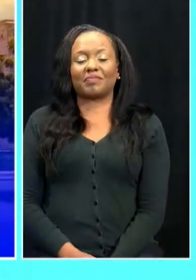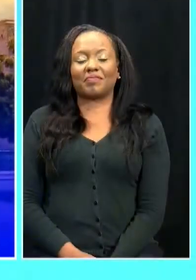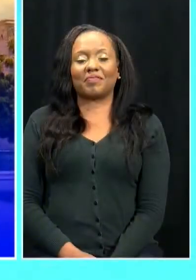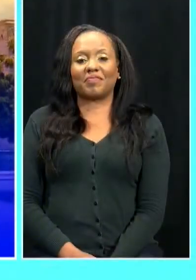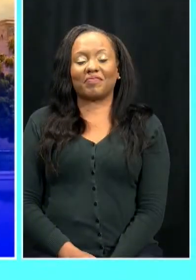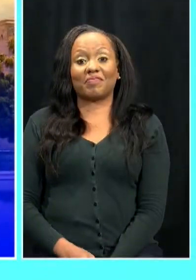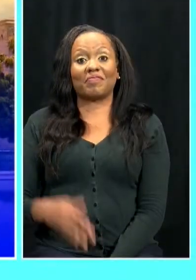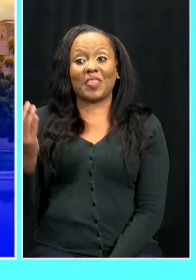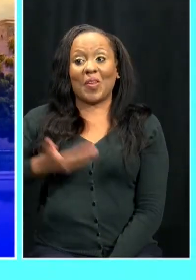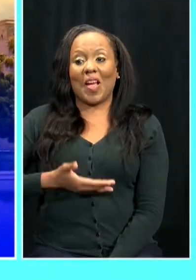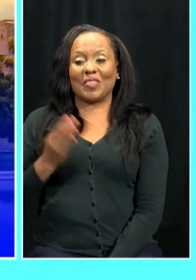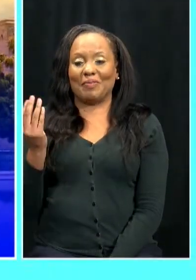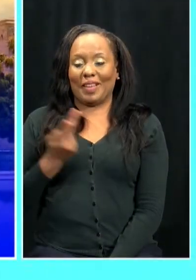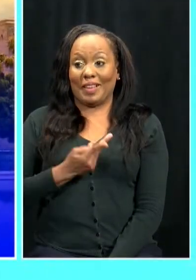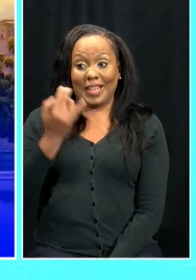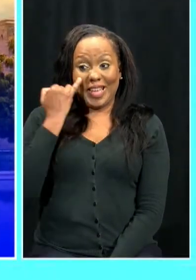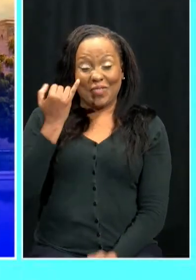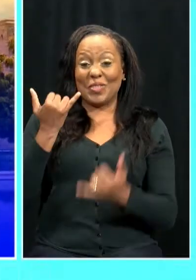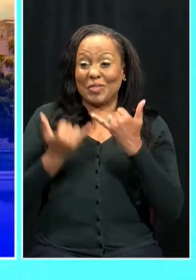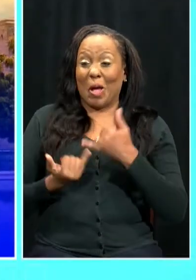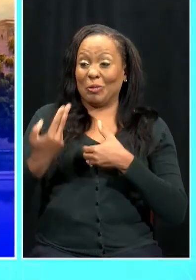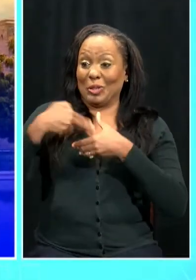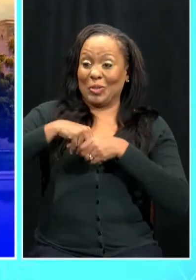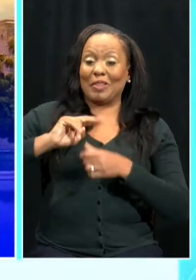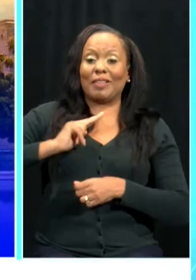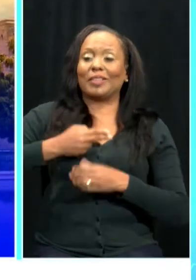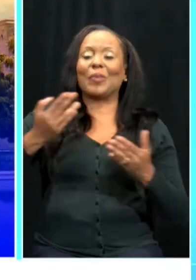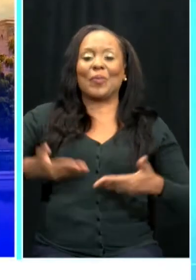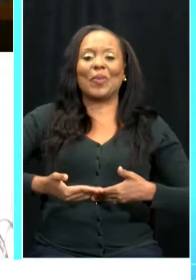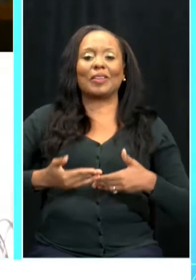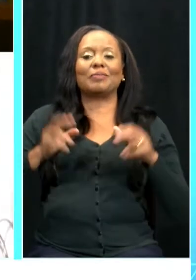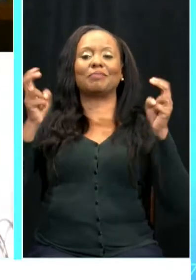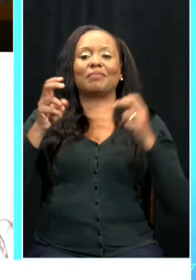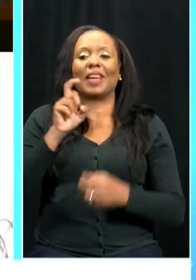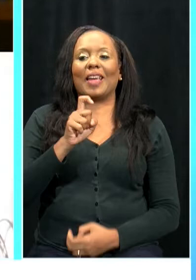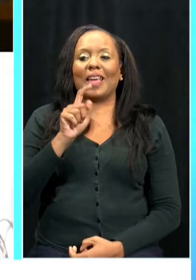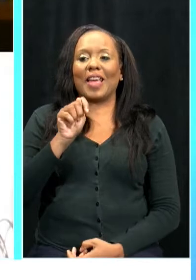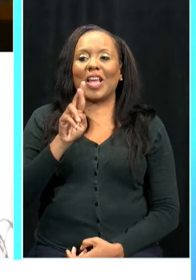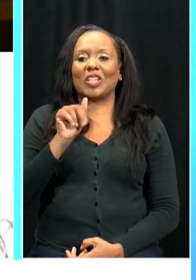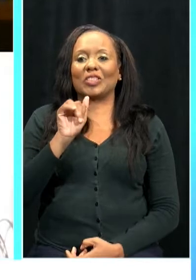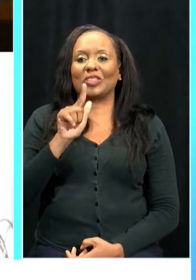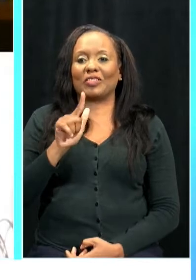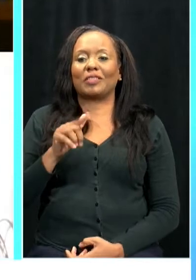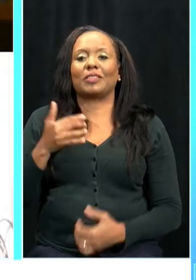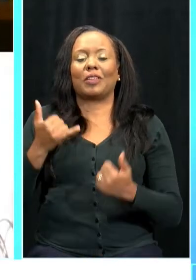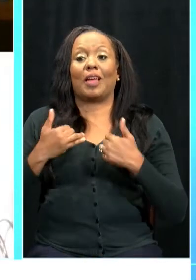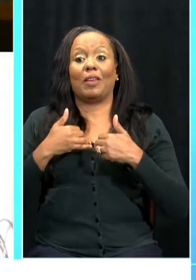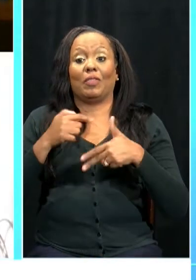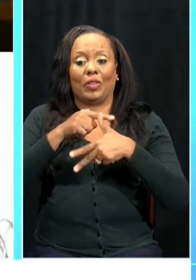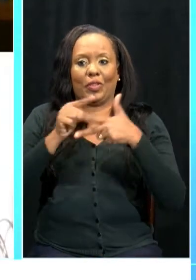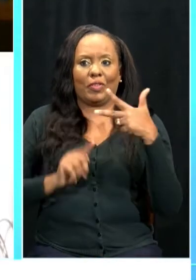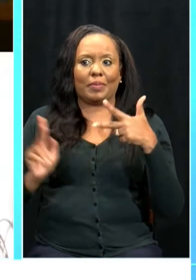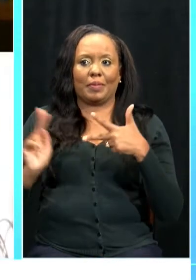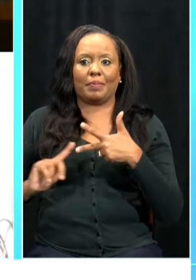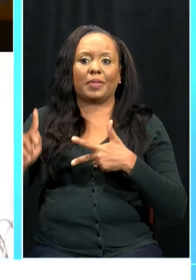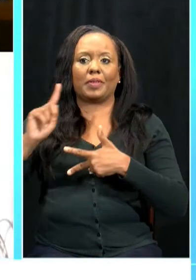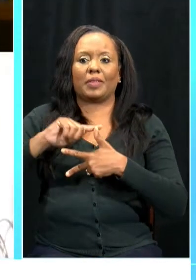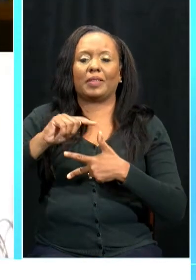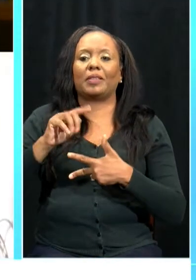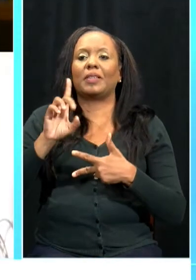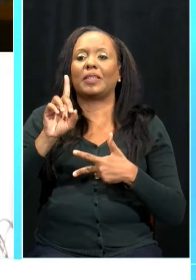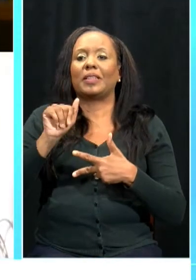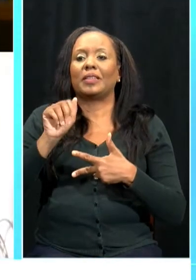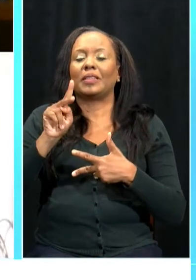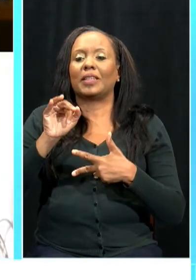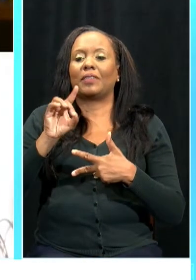And we're back. If you're just joining us, welcome to X Trail. My guest is Excellency Ambassador to CARICOM, David